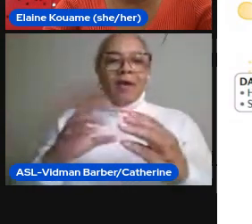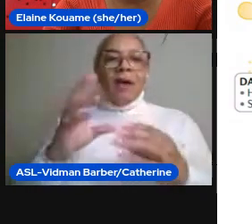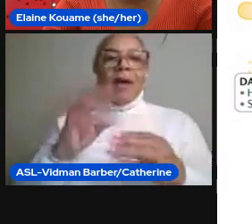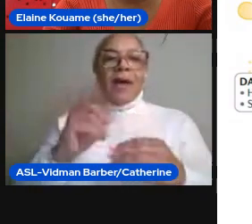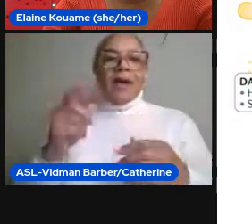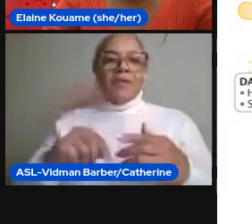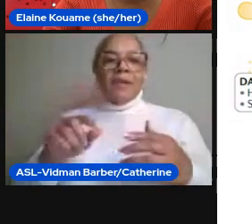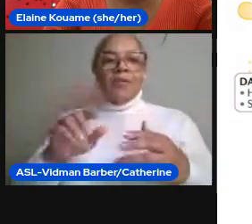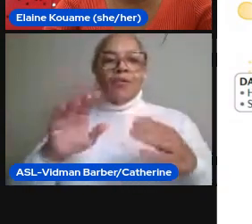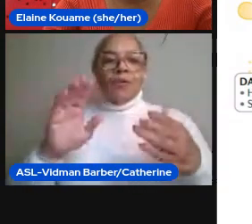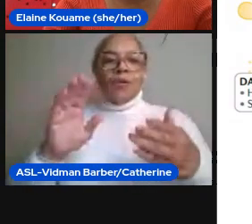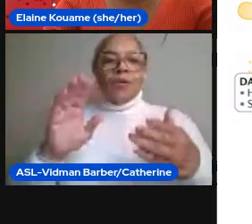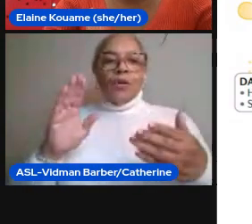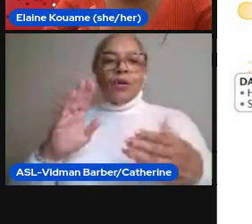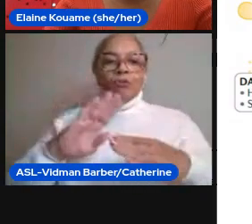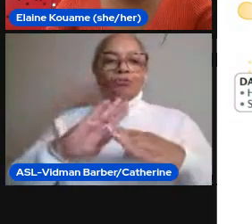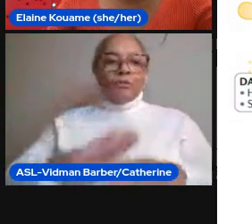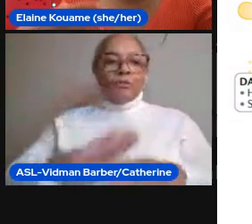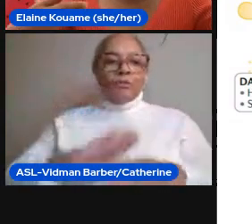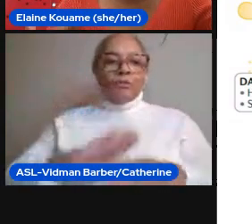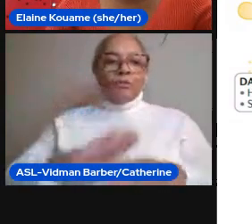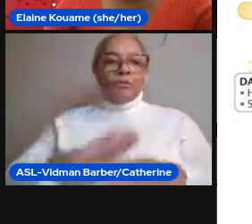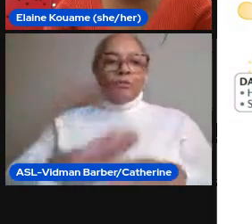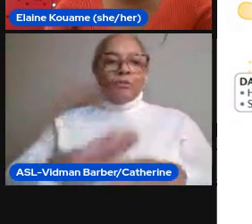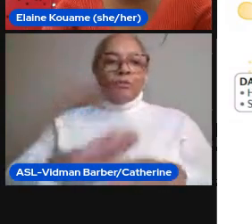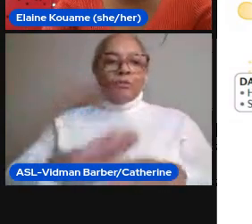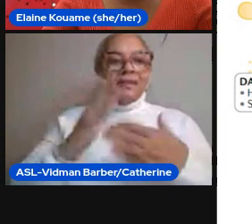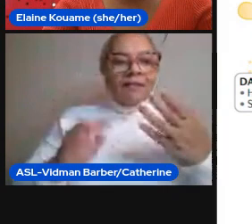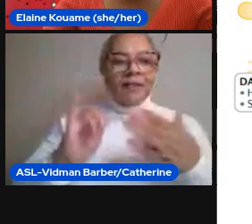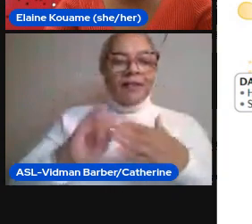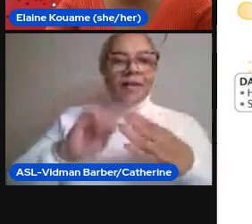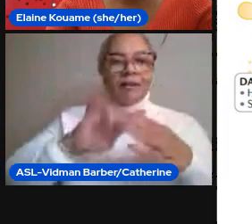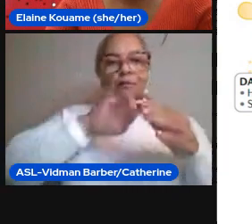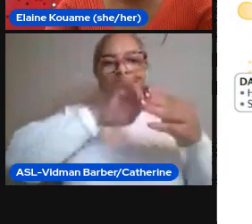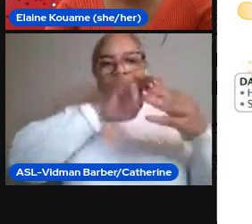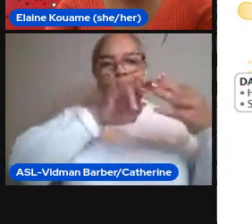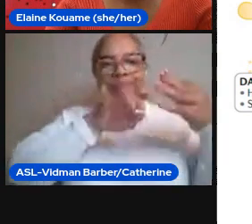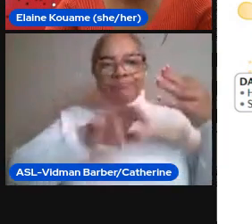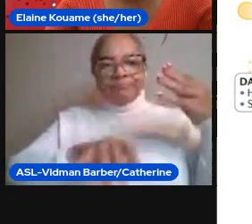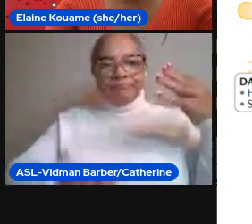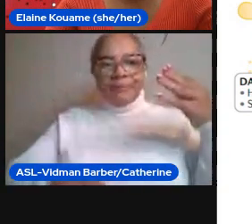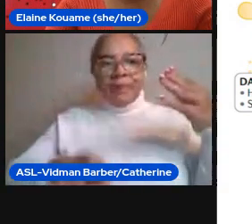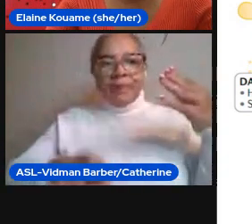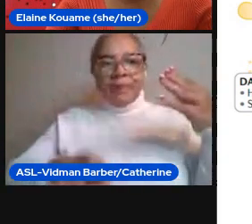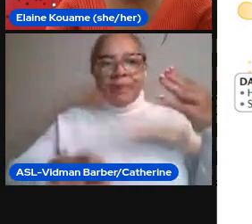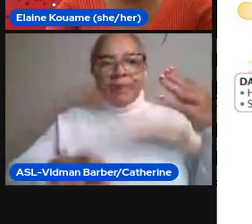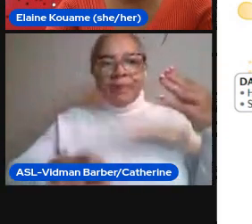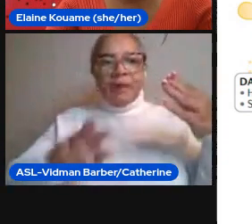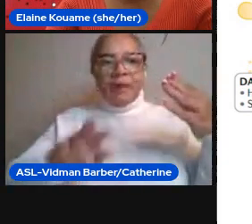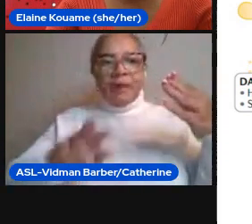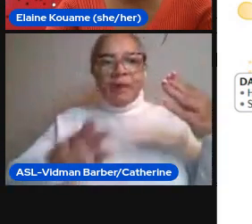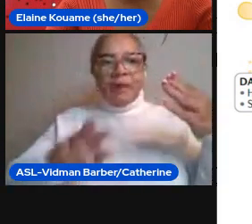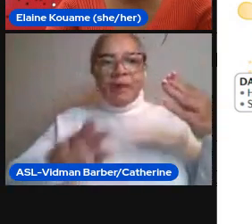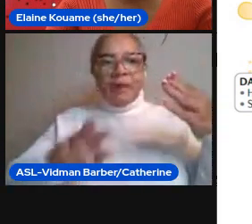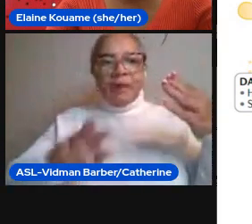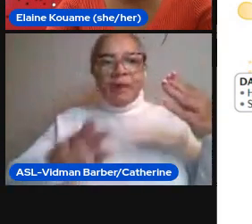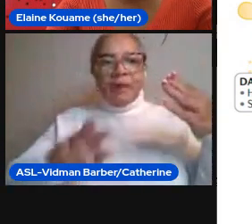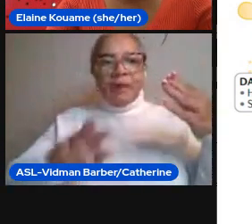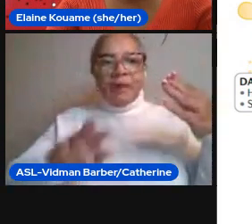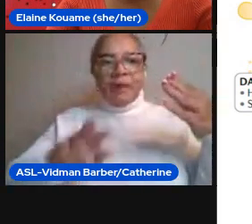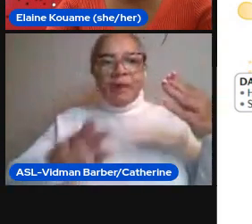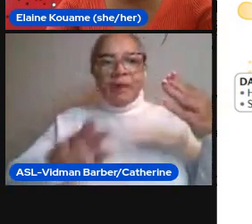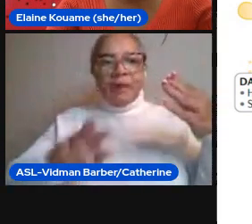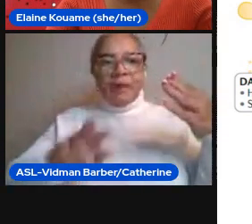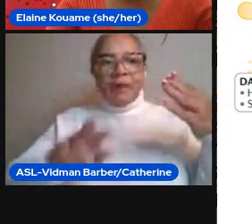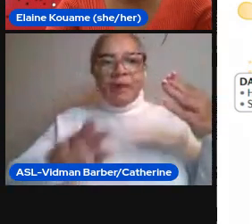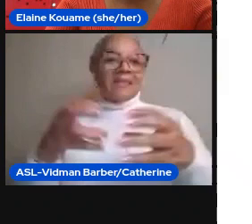release intracellular factors, and this will kind of have a cascade of inflammation. So this has been associated, this type of cell death has